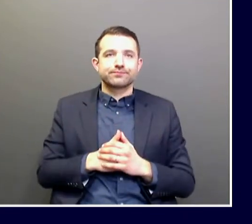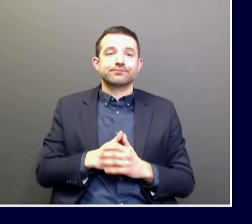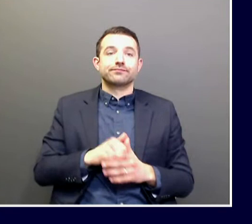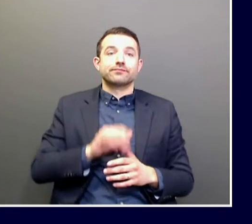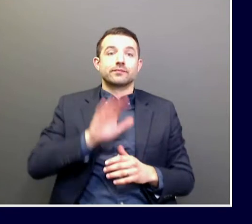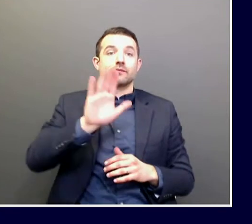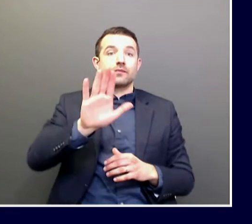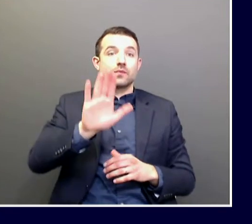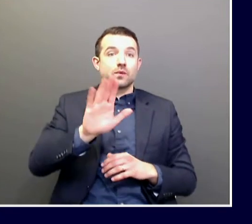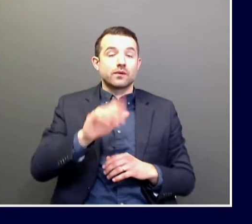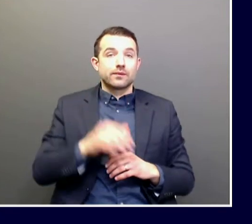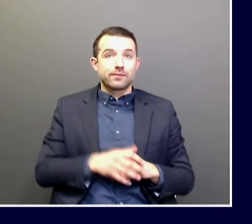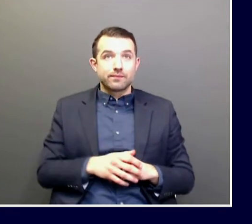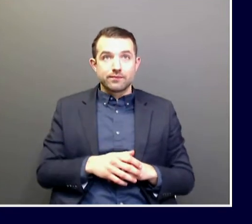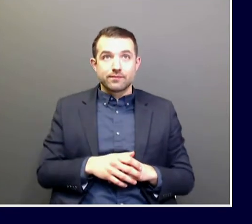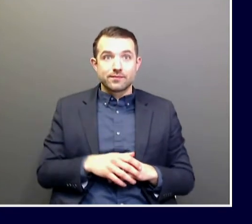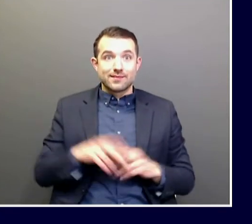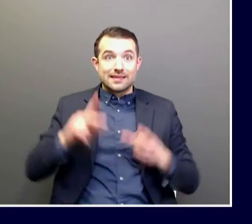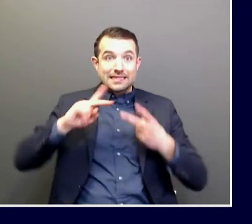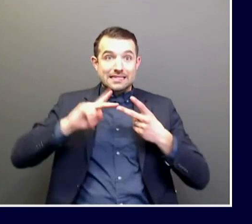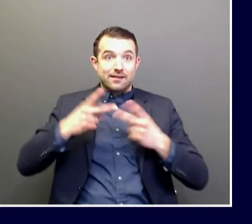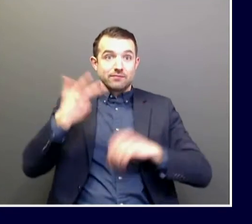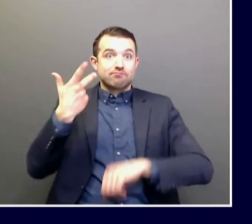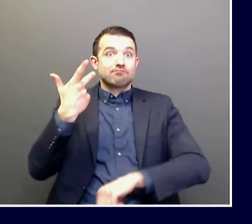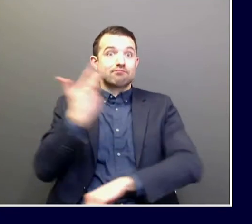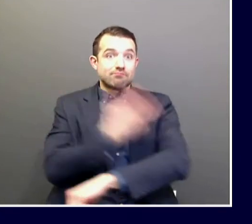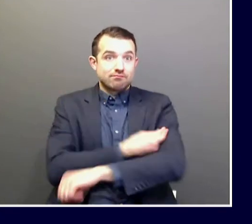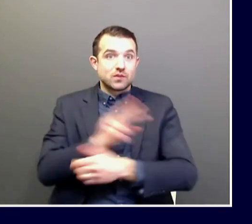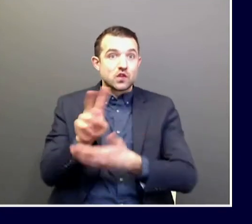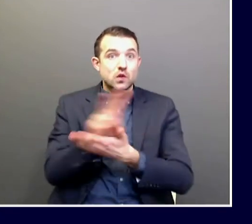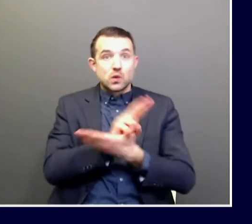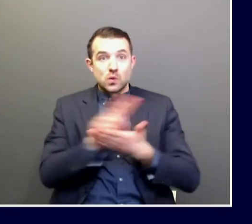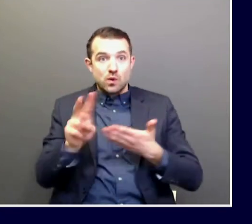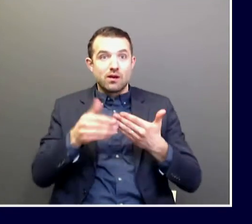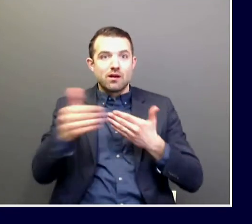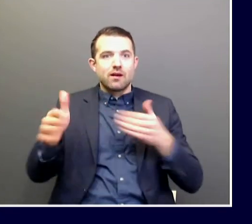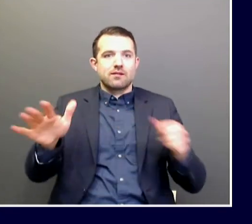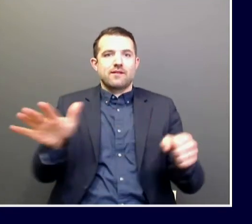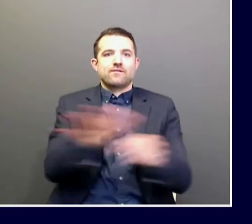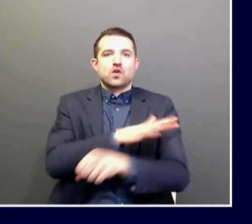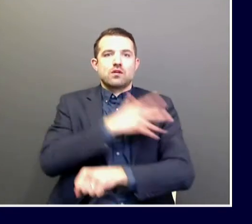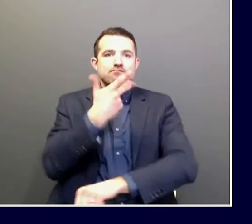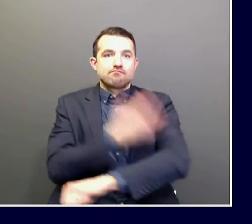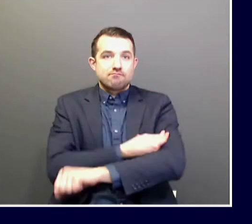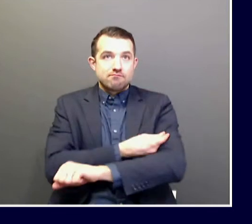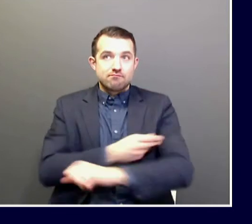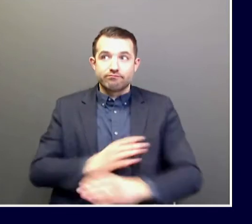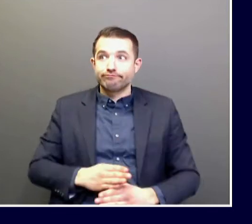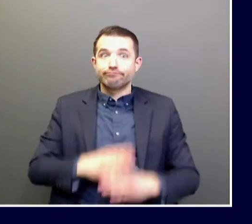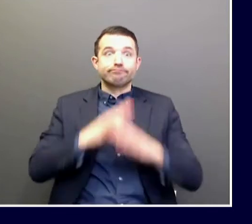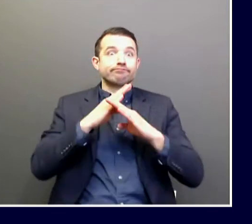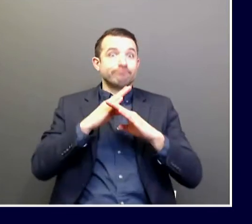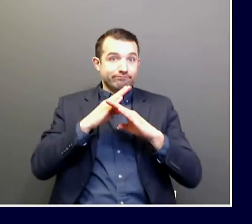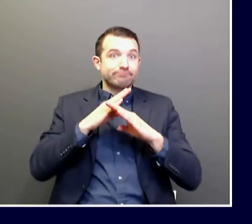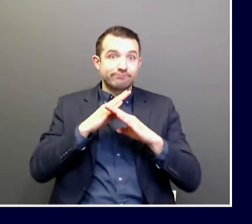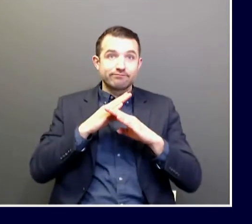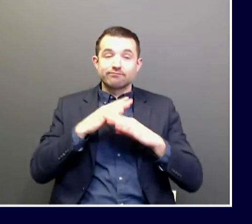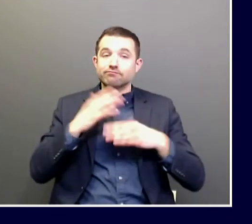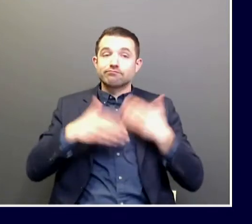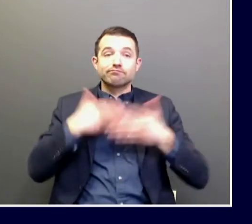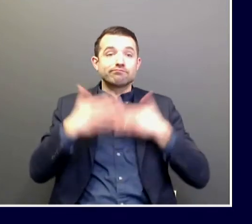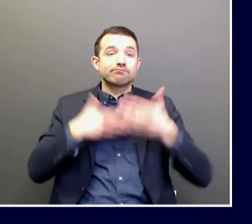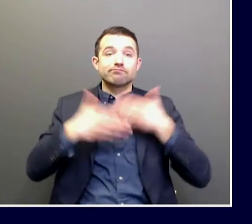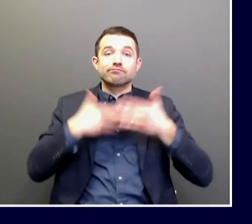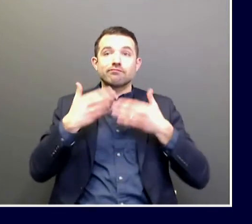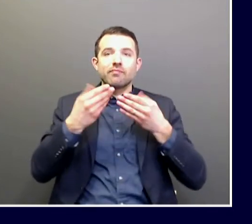2 weeks after your second dose? The answer is via a booster. Why is that? One of the things that we've learned